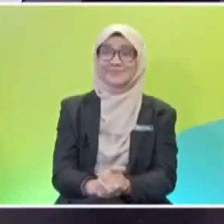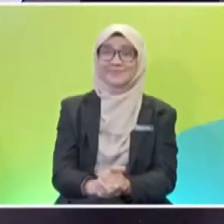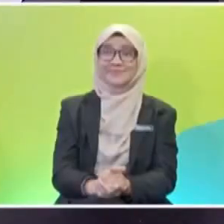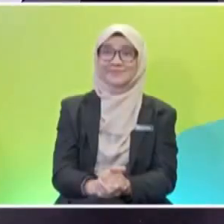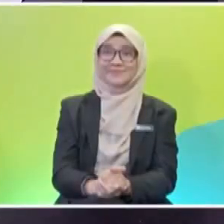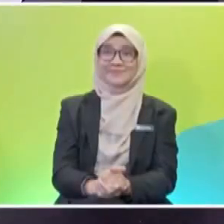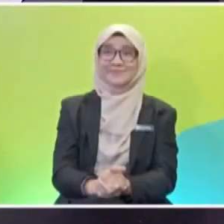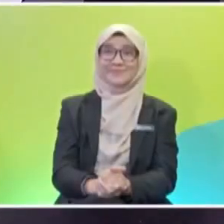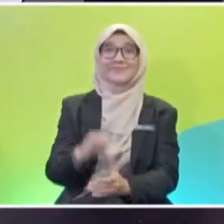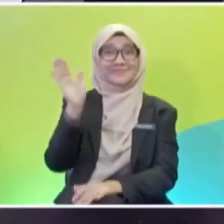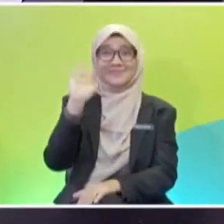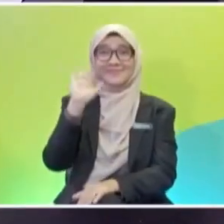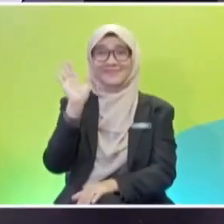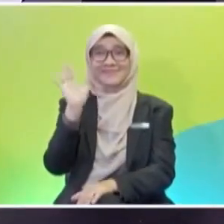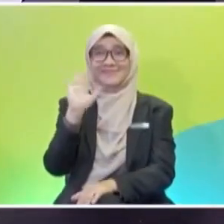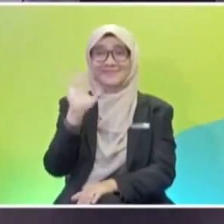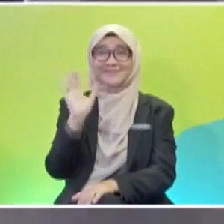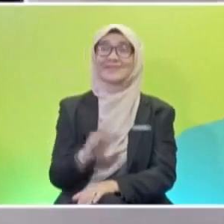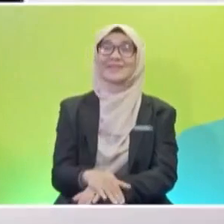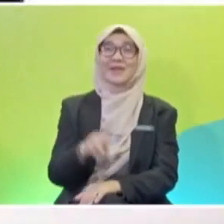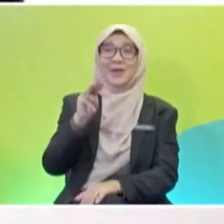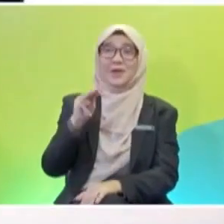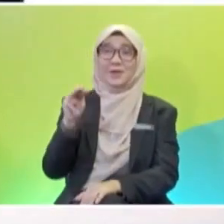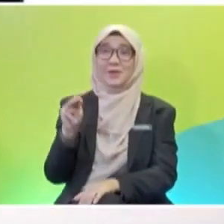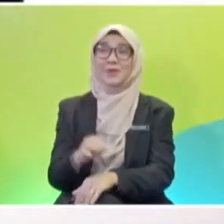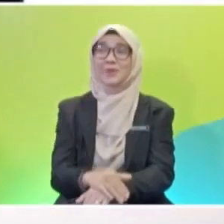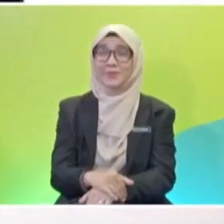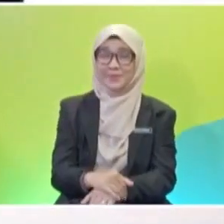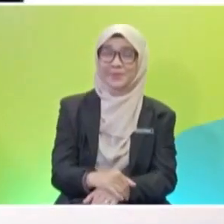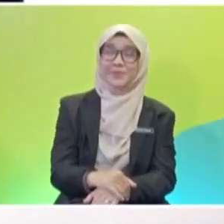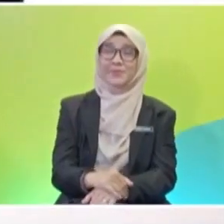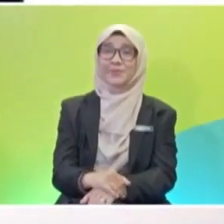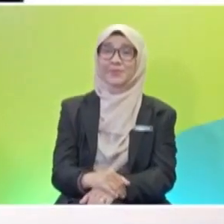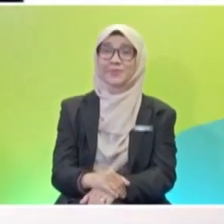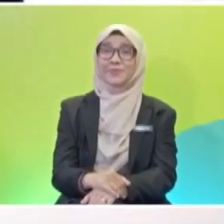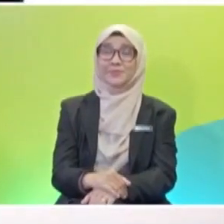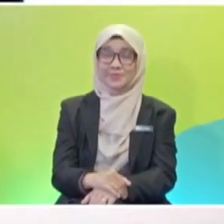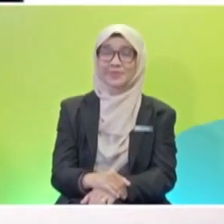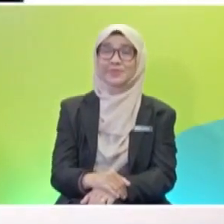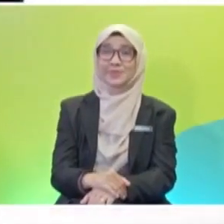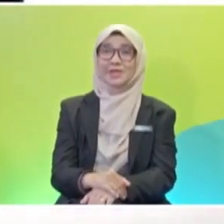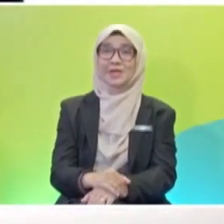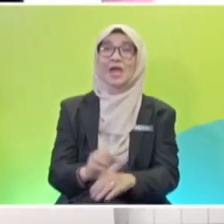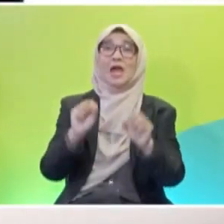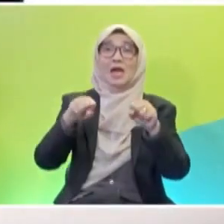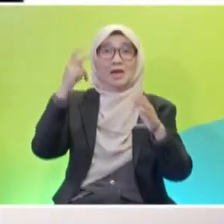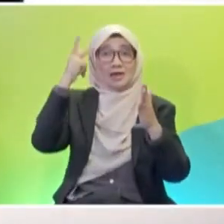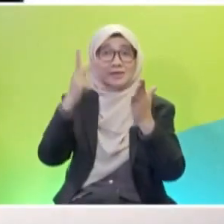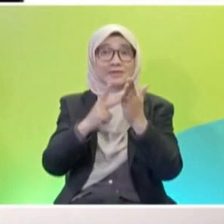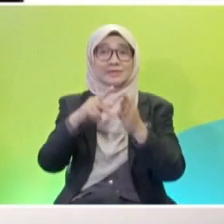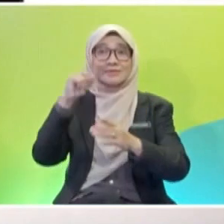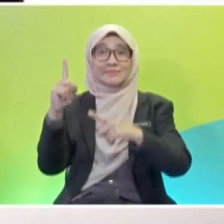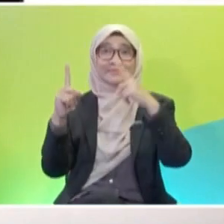you? Hi guys. Hi guys. Now, very quickly, teacher, can we introduce them one by one, please? Yes. Okay. Let's